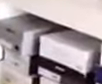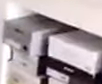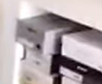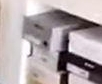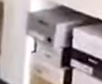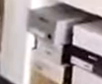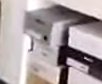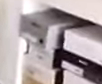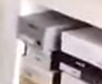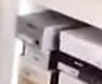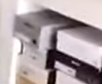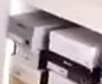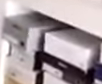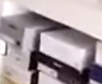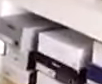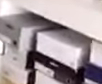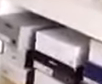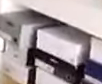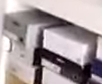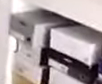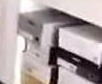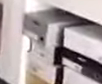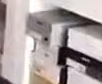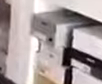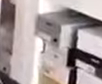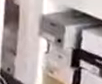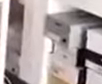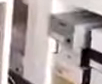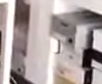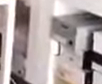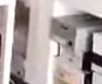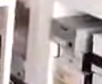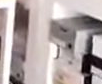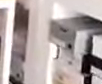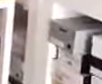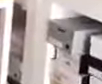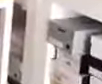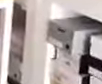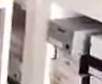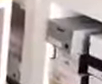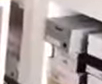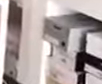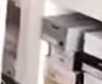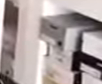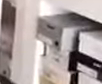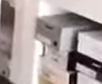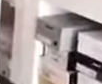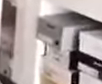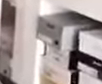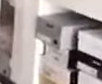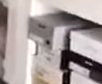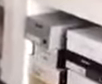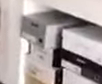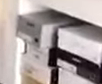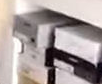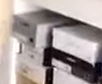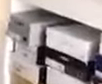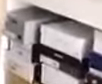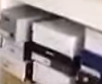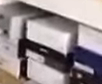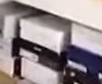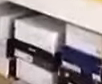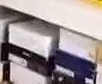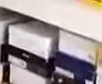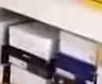dox ci ay Samsonite duñ dee indi any brown of suitcases though other than Samsonite comme li ma dee wax rek bo égé airport dëgg